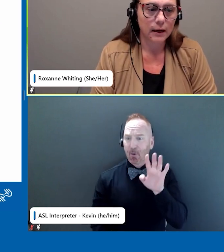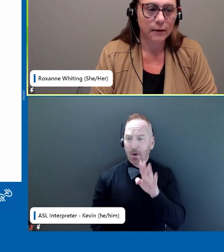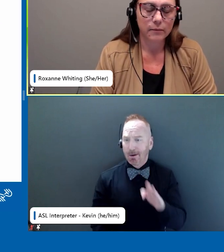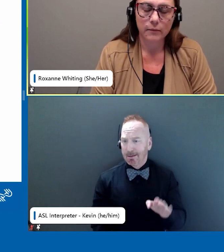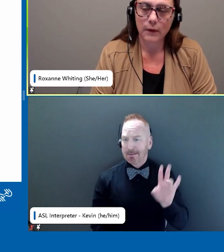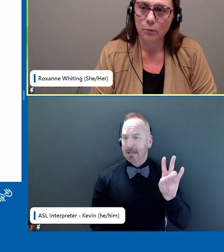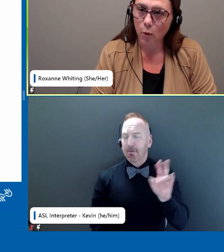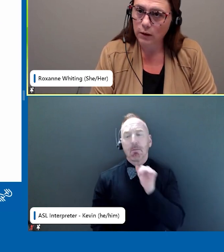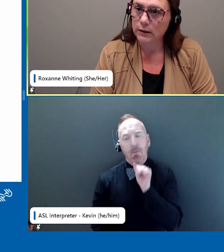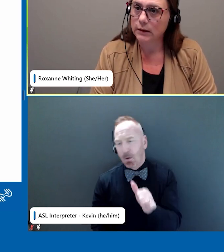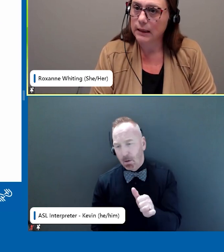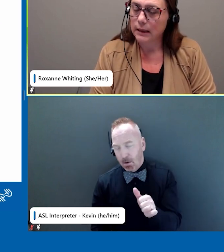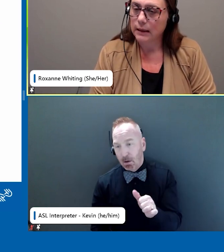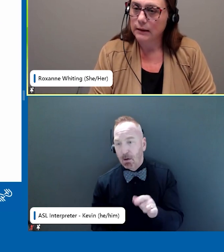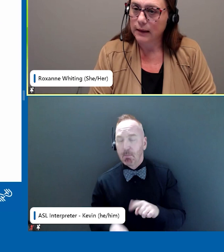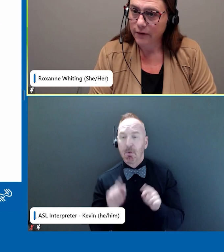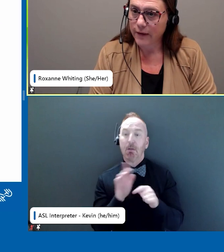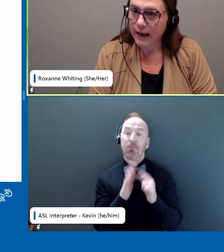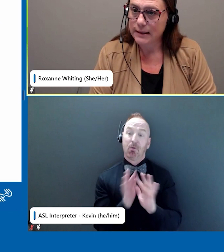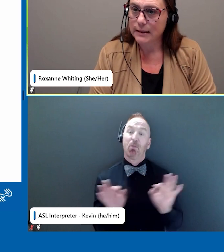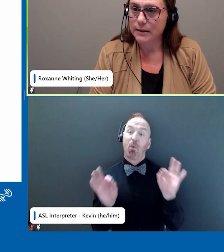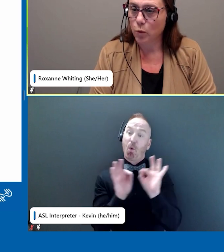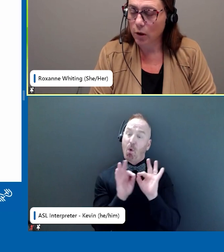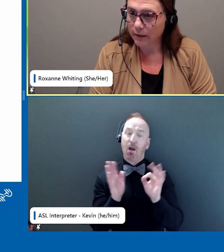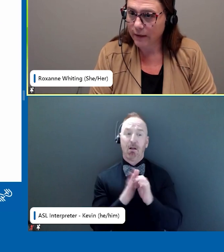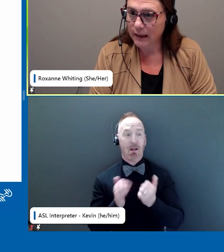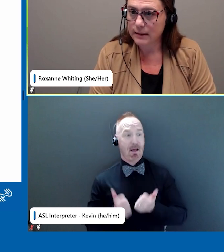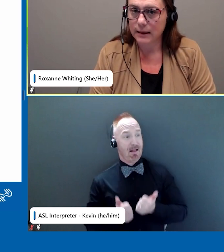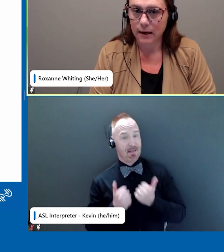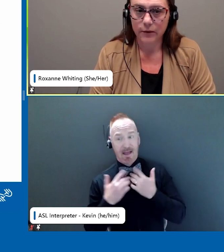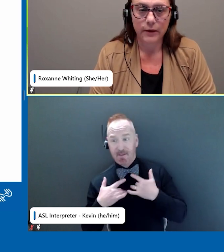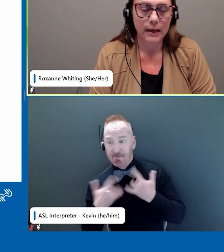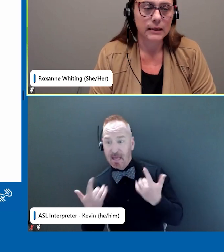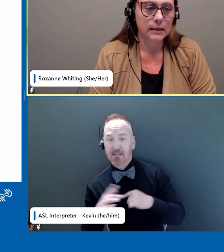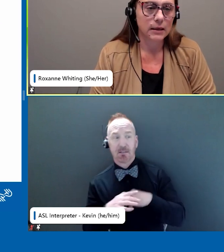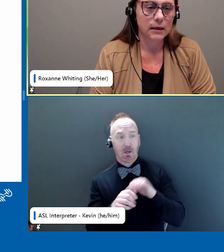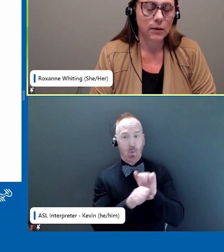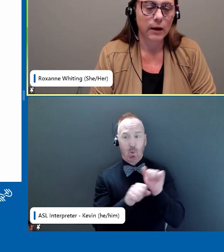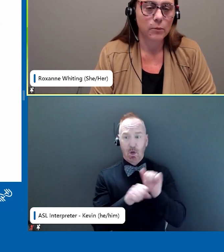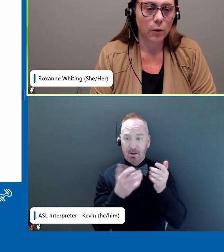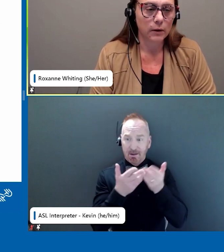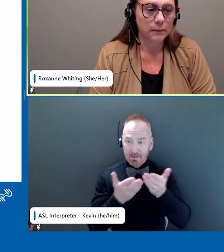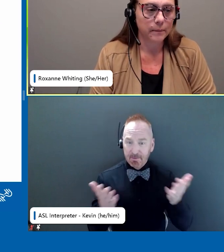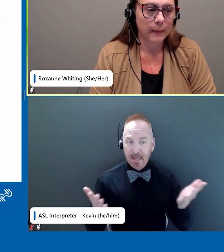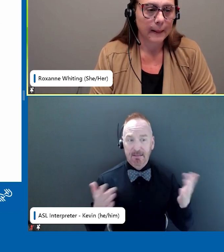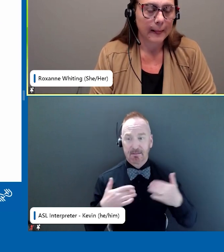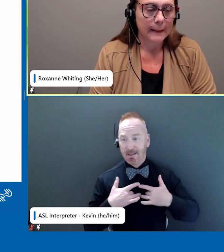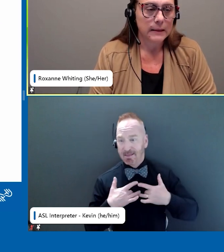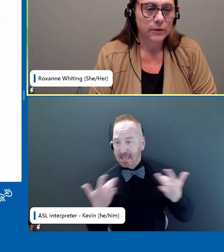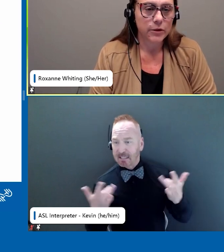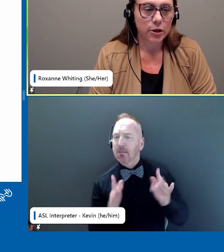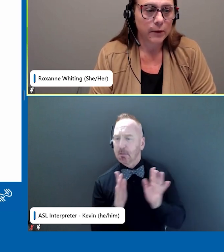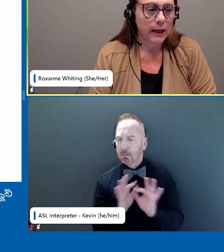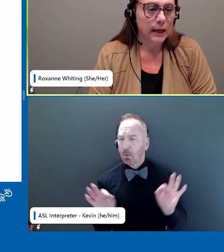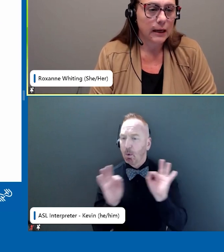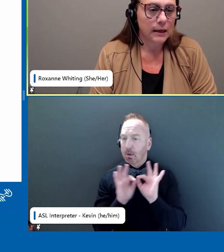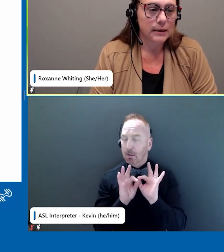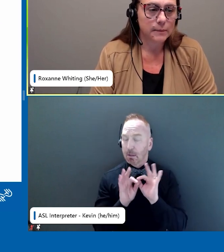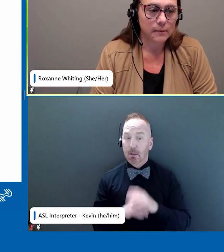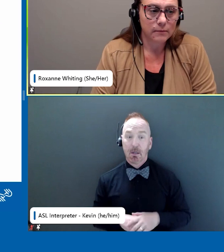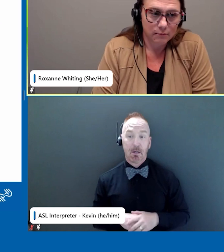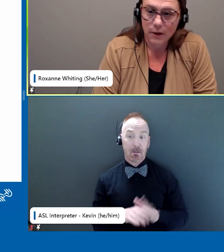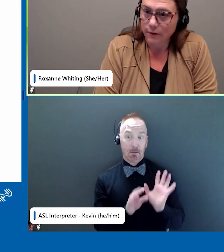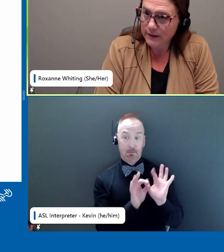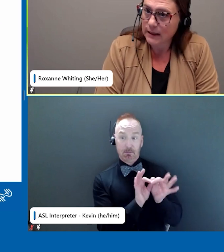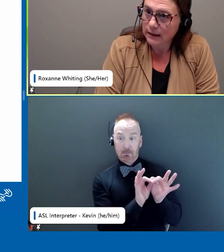those important life events, work events, and other things, it's quite important. So interpreting